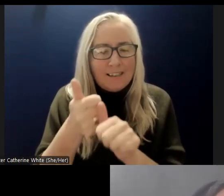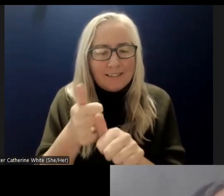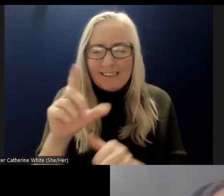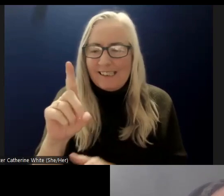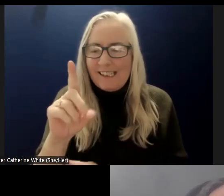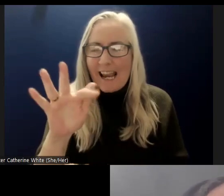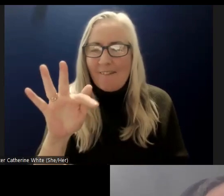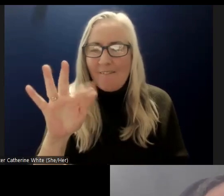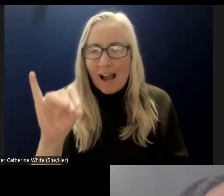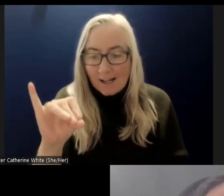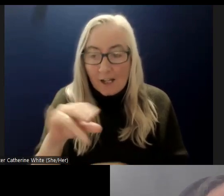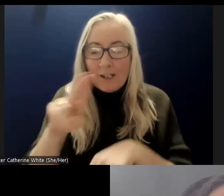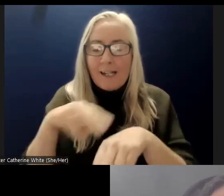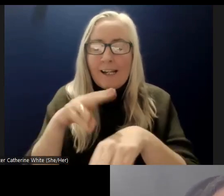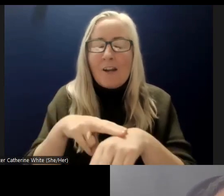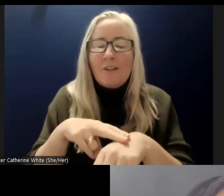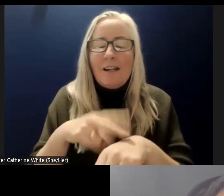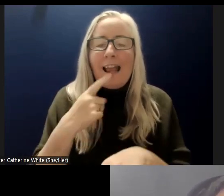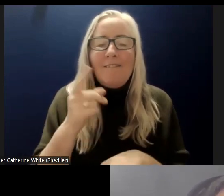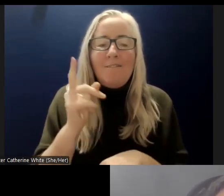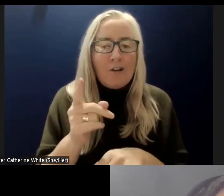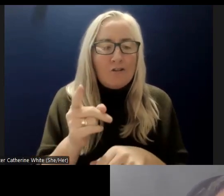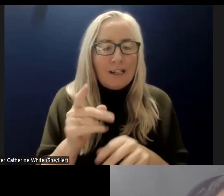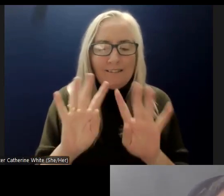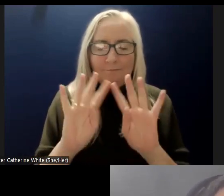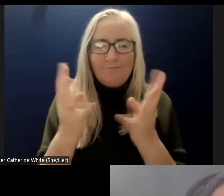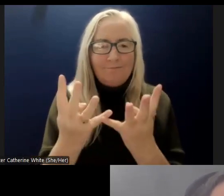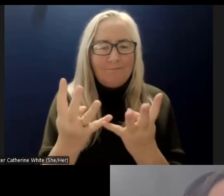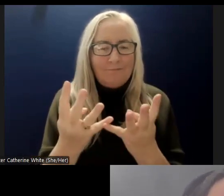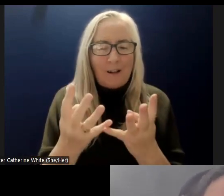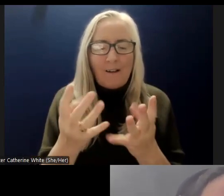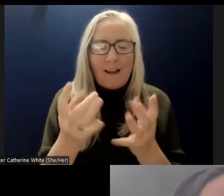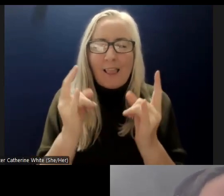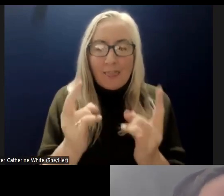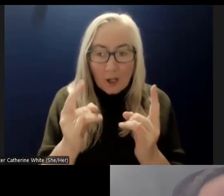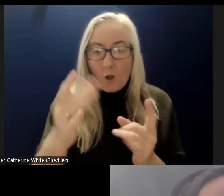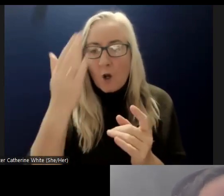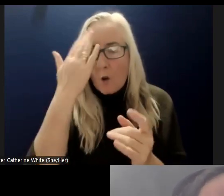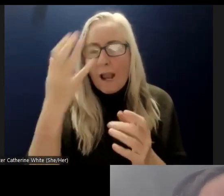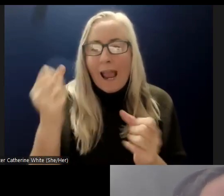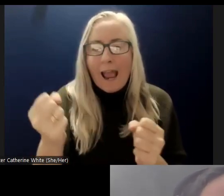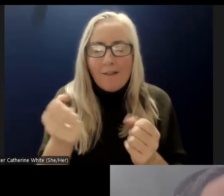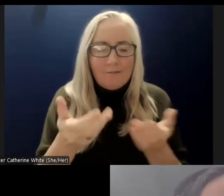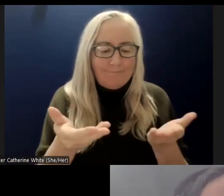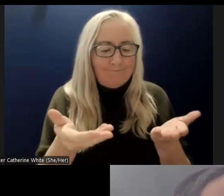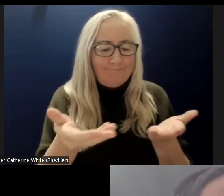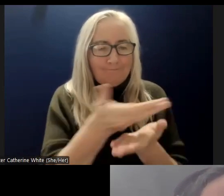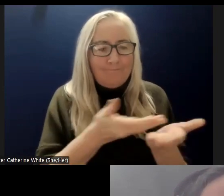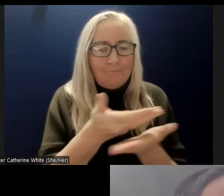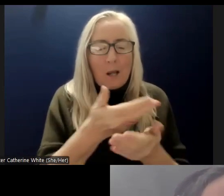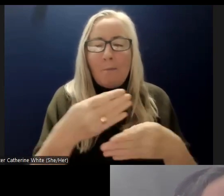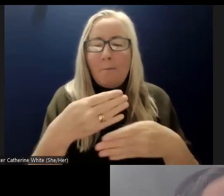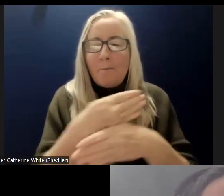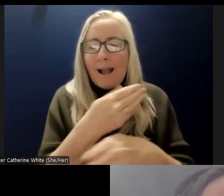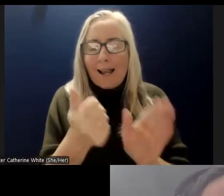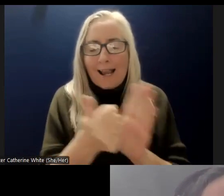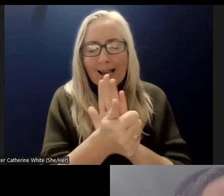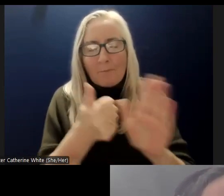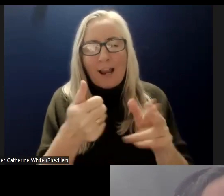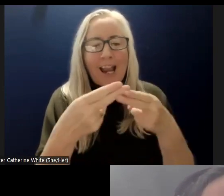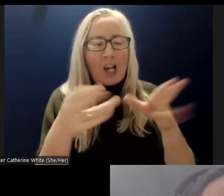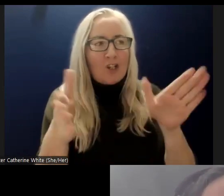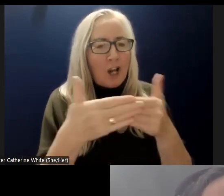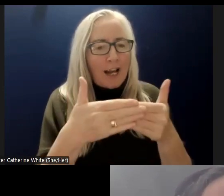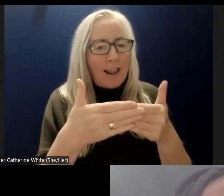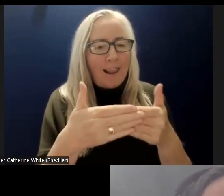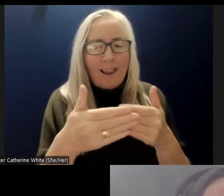the National Health Advisory Forum meetings, you'll know we generally have a briefing by an external expert who comes